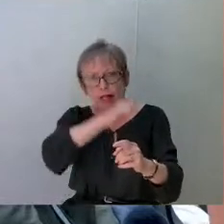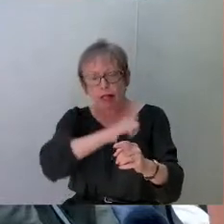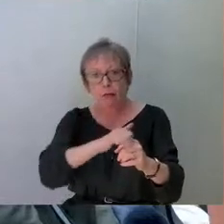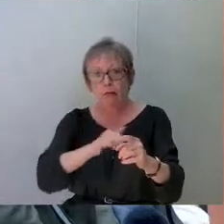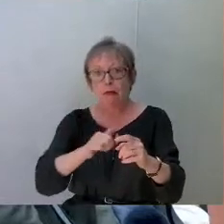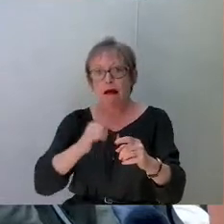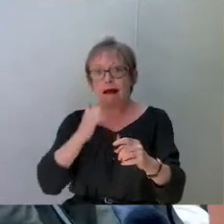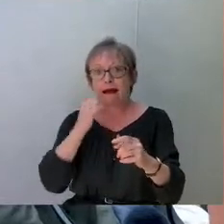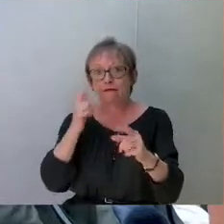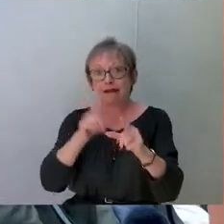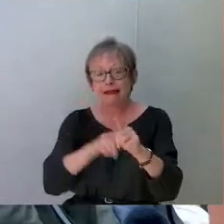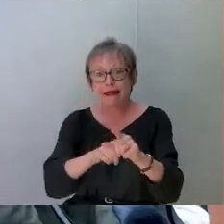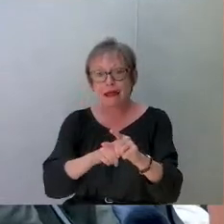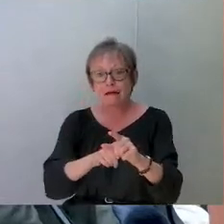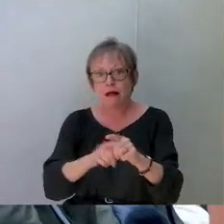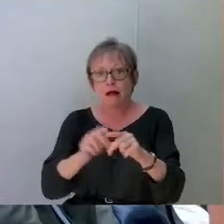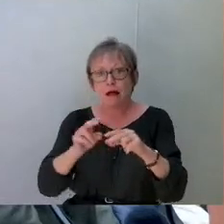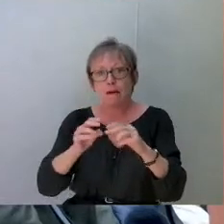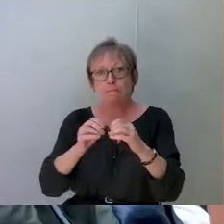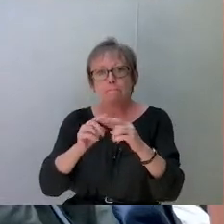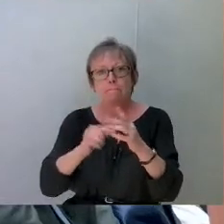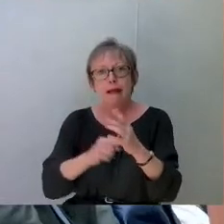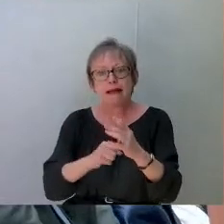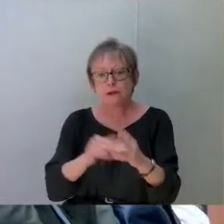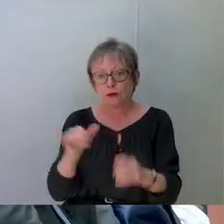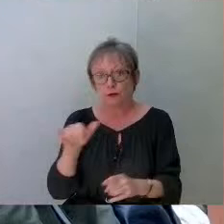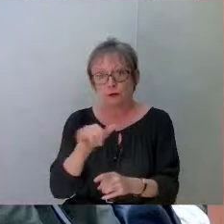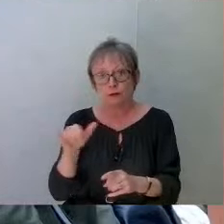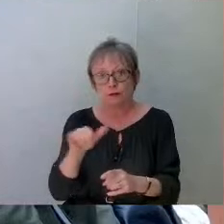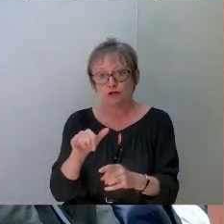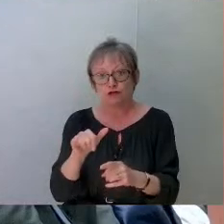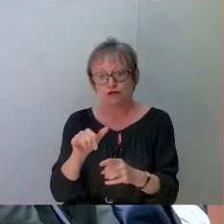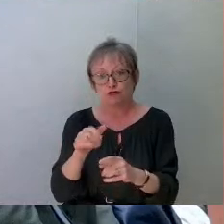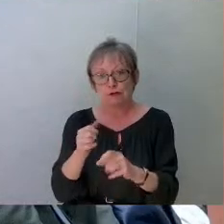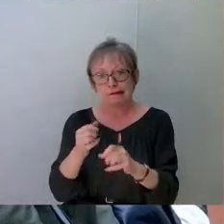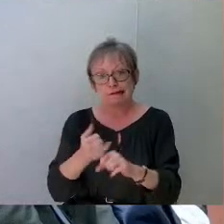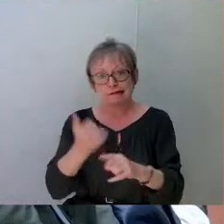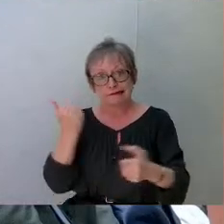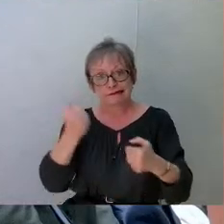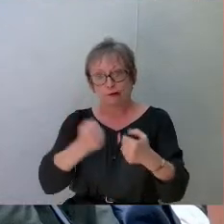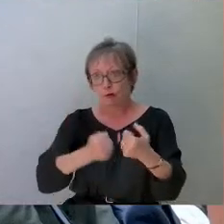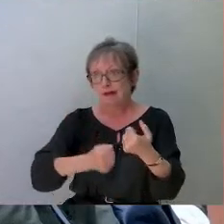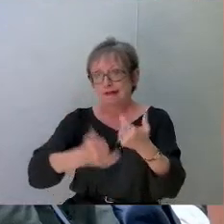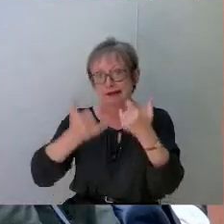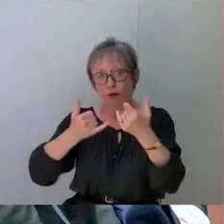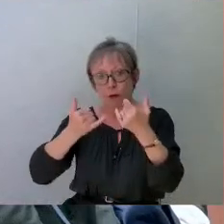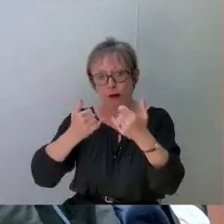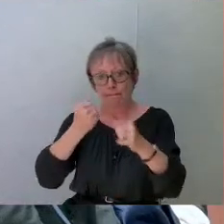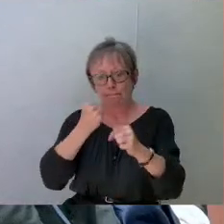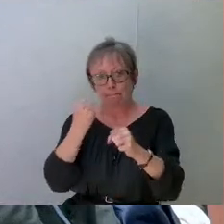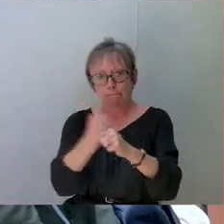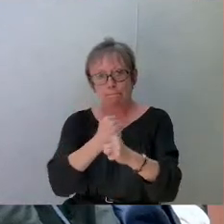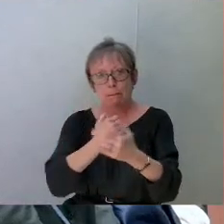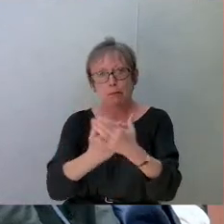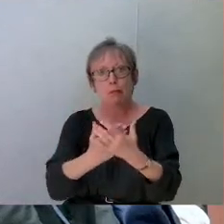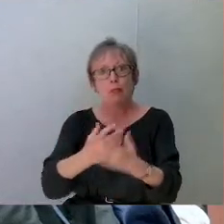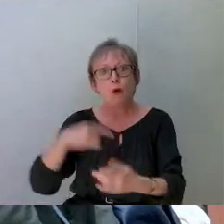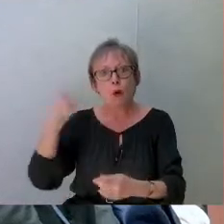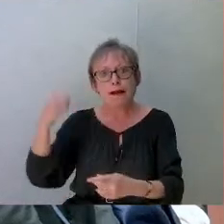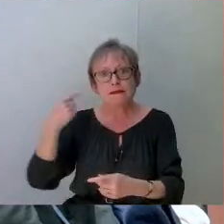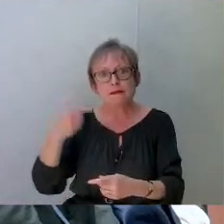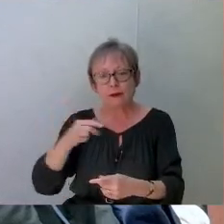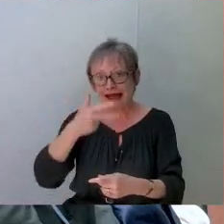flutter every year about which graduation ceremony can make the most noise. We have 8 graduation ceremonies this